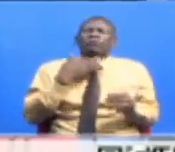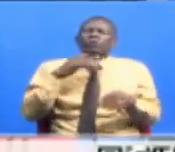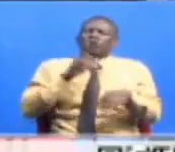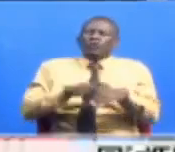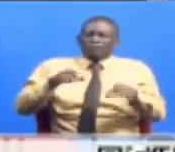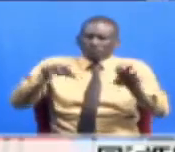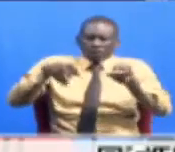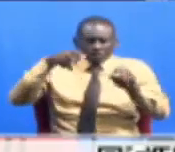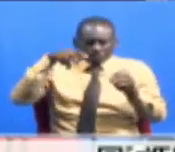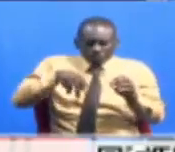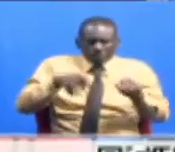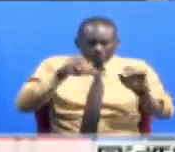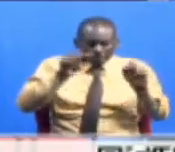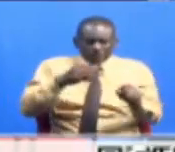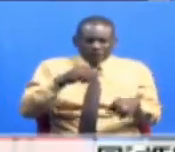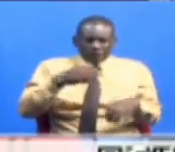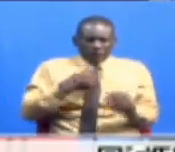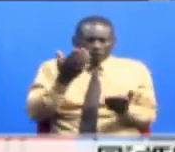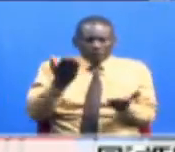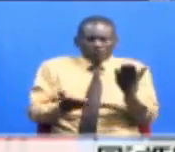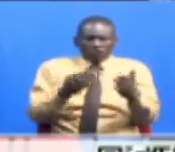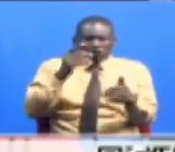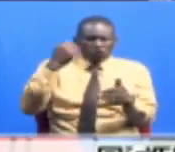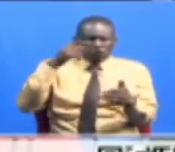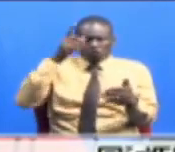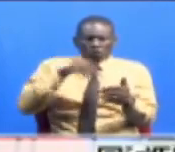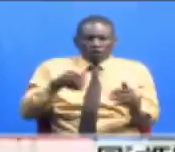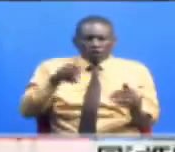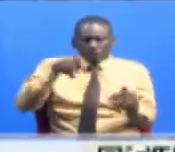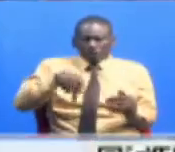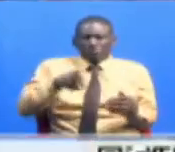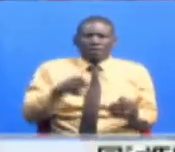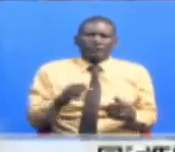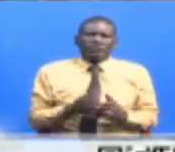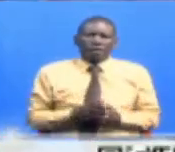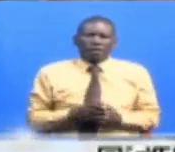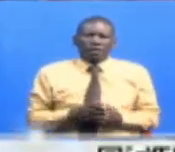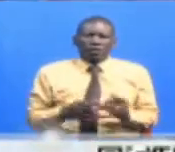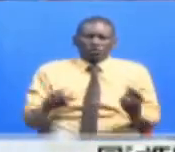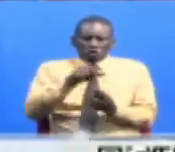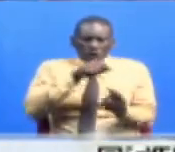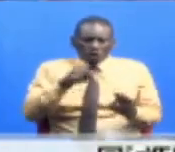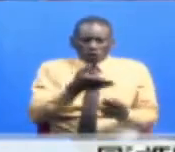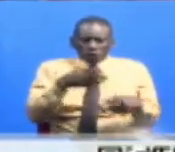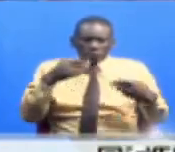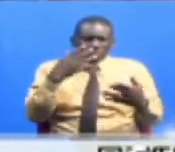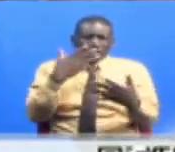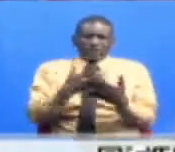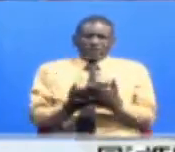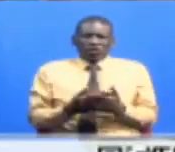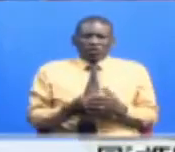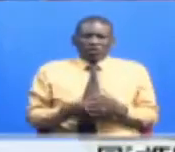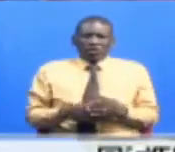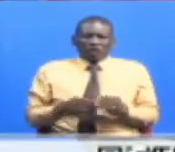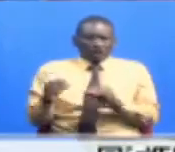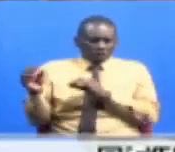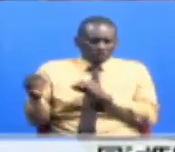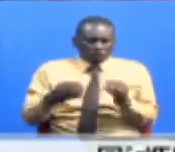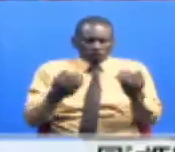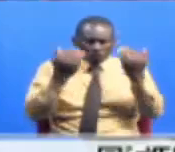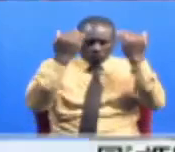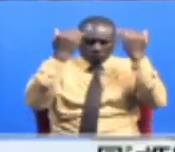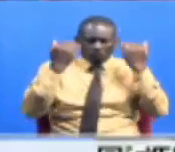be able to get value for what they have planted. When they were arrested, prosecuted and presented before